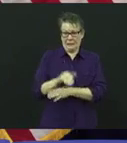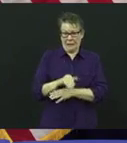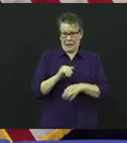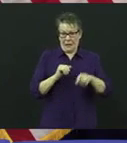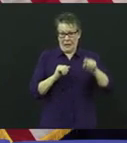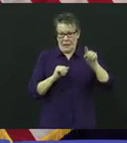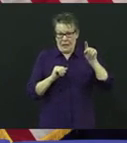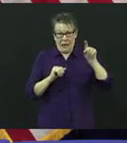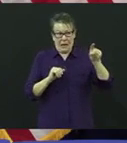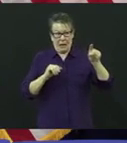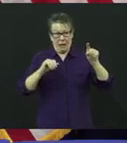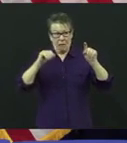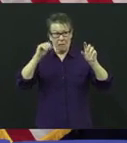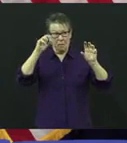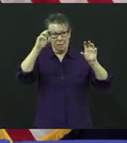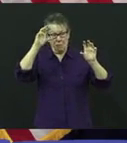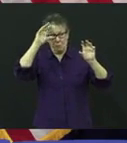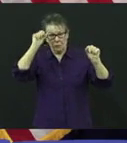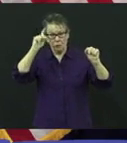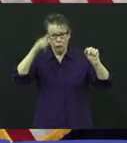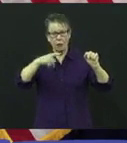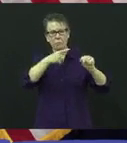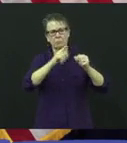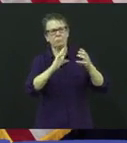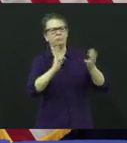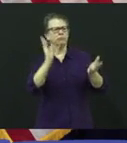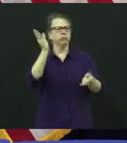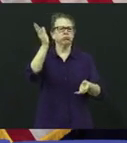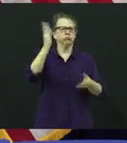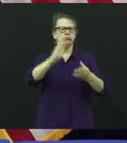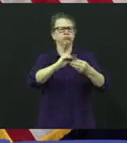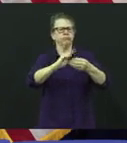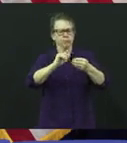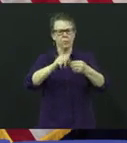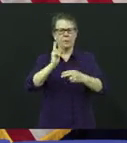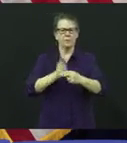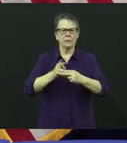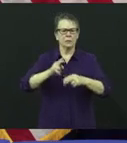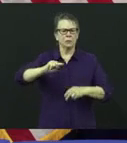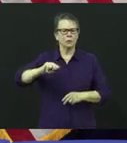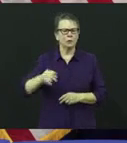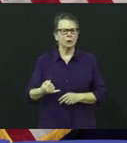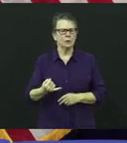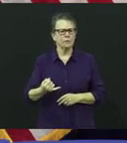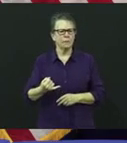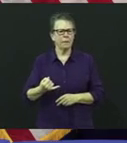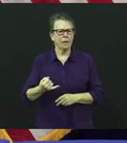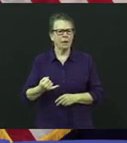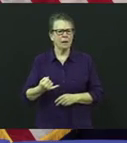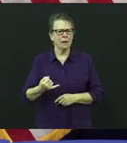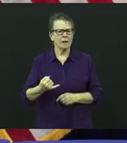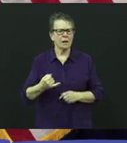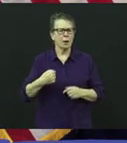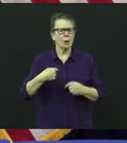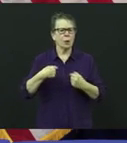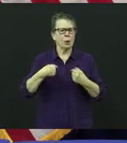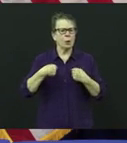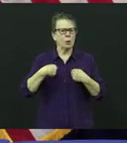that the Real ID timeframe be pushed back. And it looks like it may be headed that way. If that's the